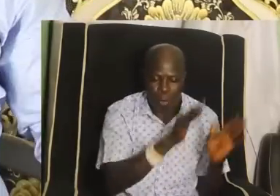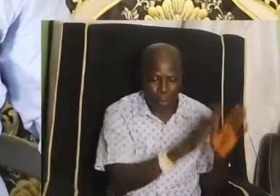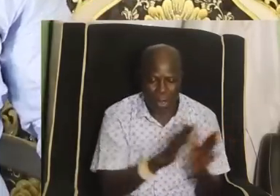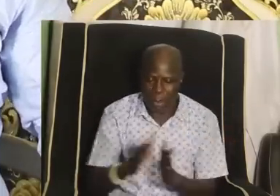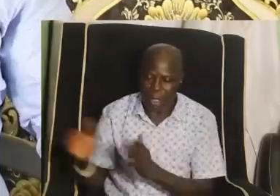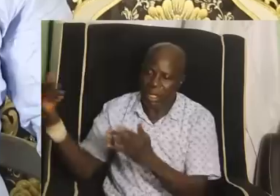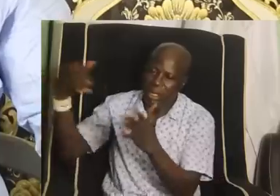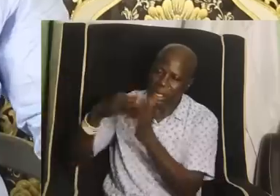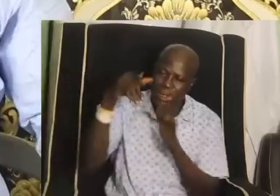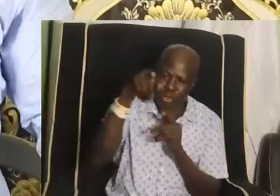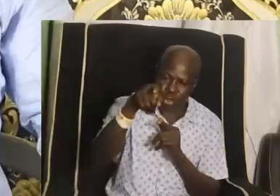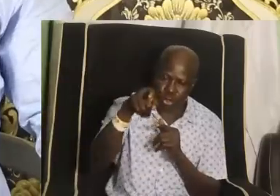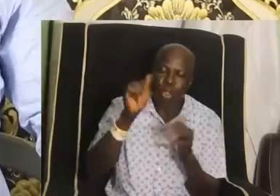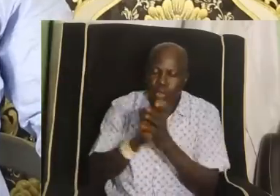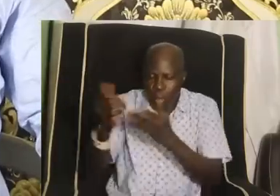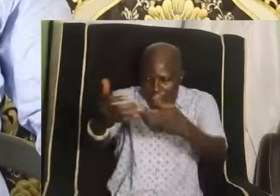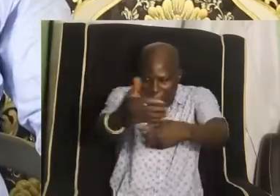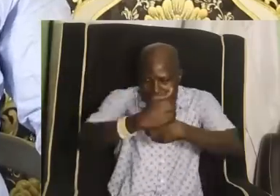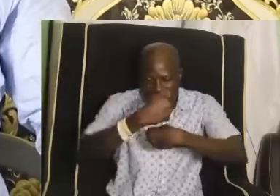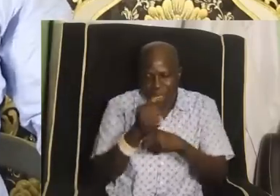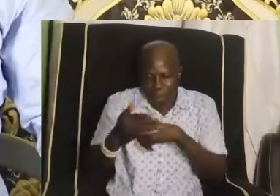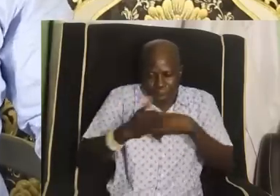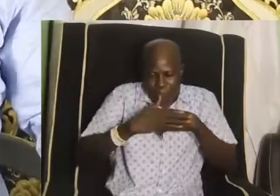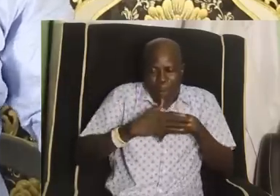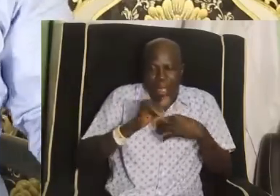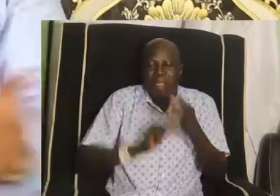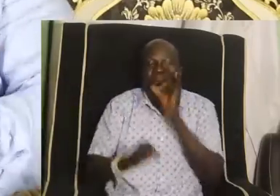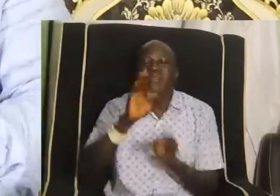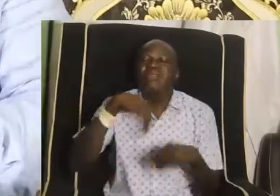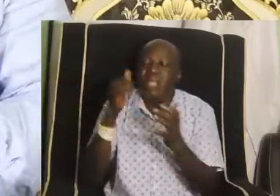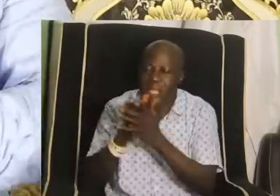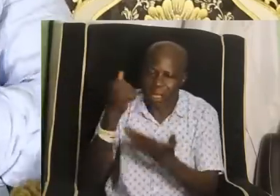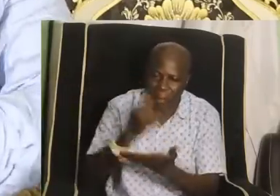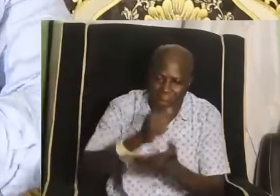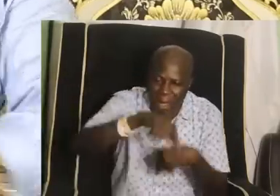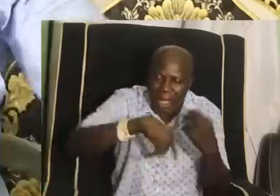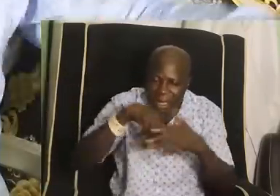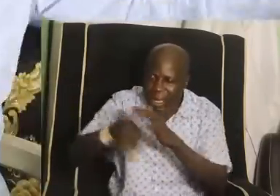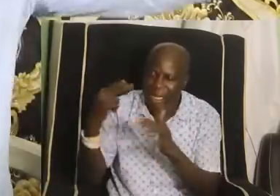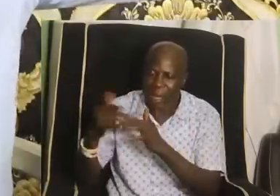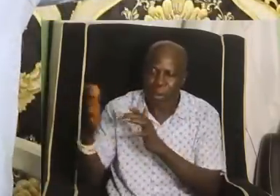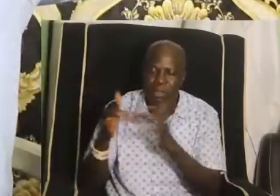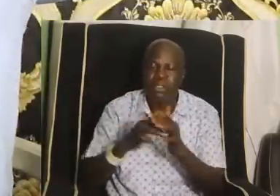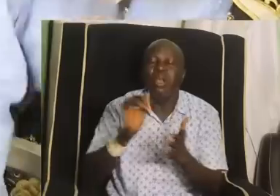every conspiracy of the enemy over you to set you back, if you can say amen,